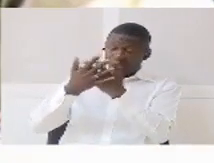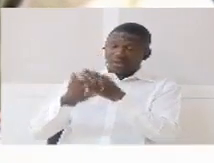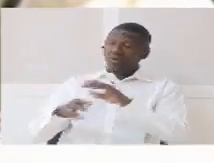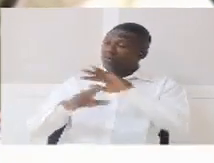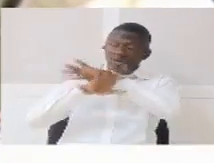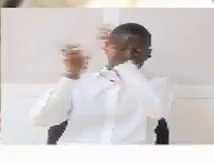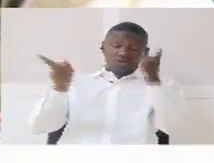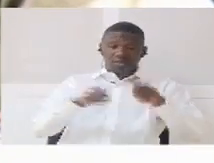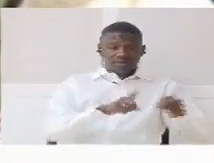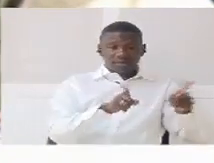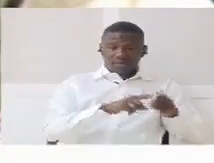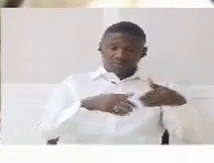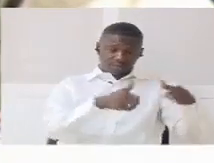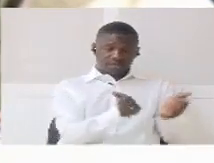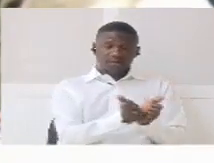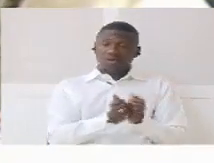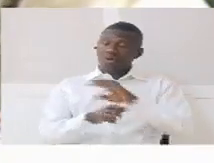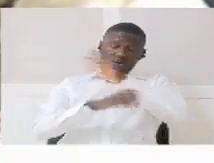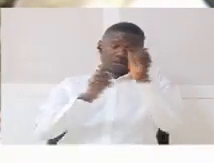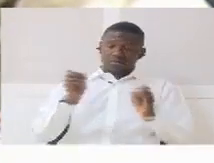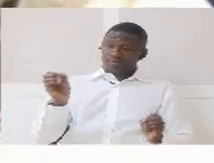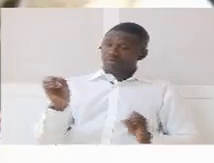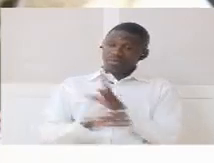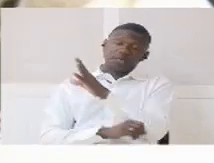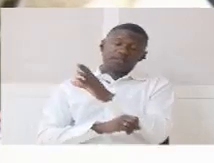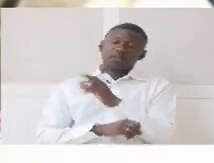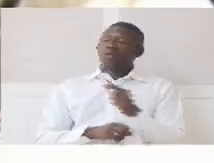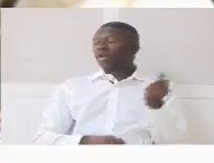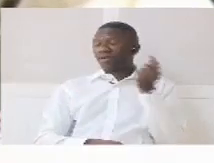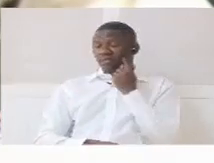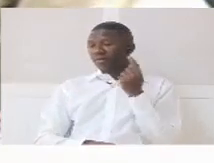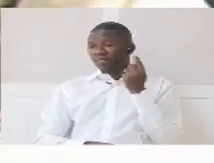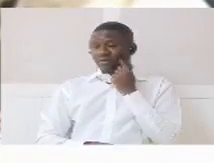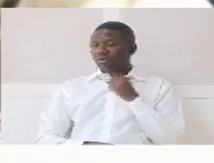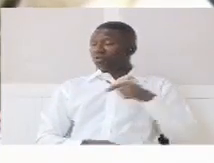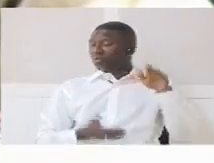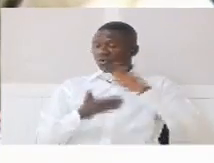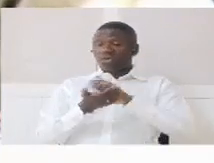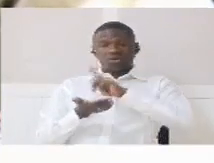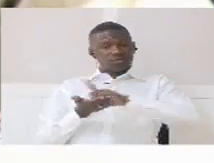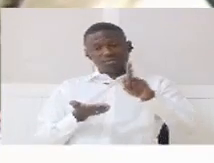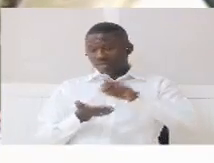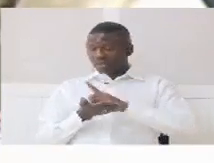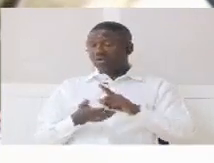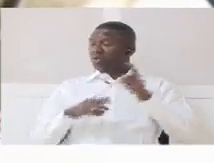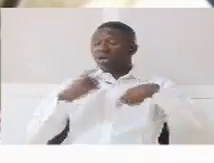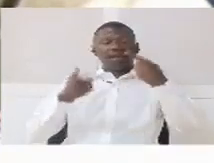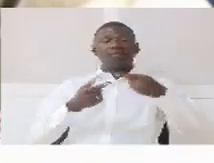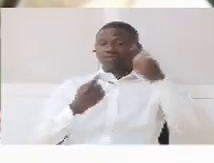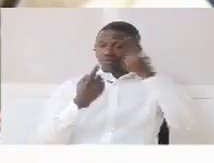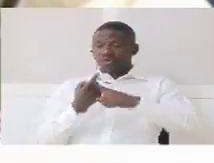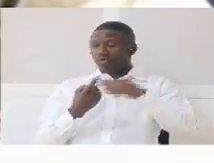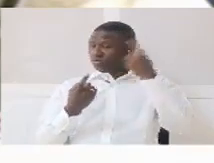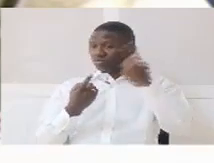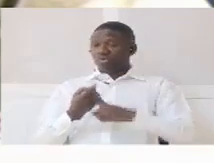Of all categories. All that information is supplied. On daily basis. On daily basis. On weekly basis. On weekly basis.